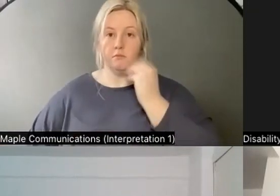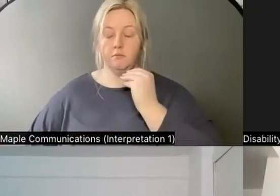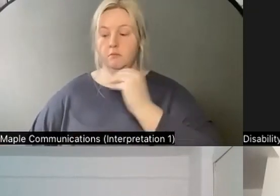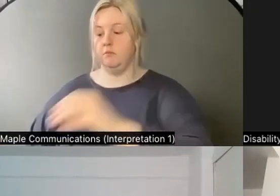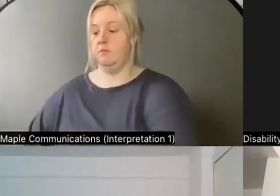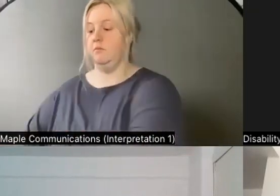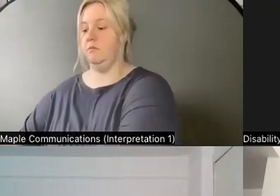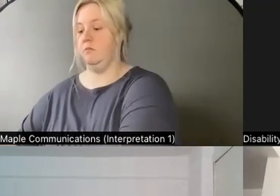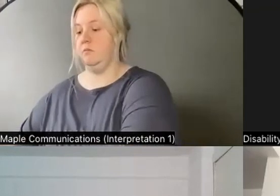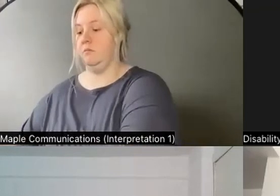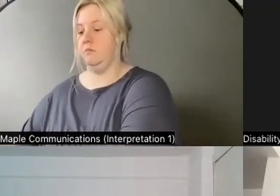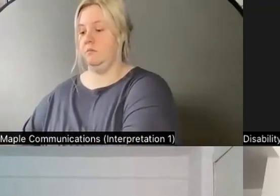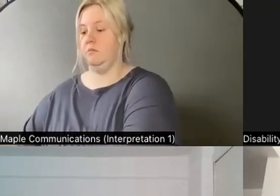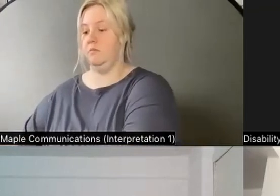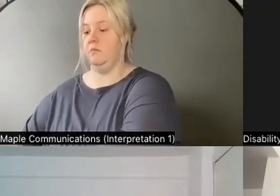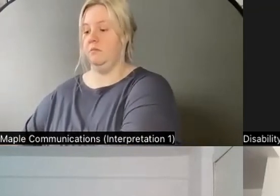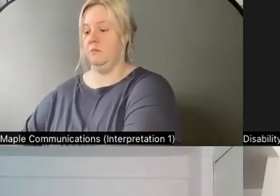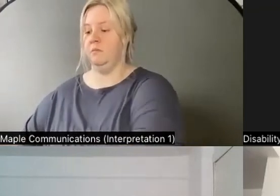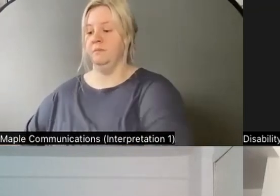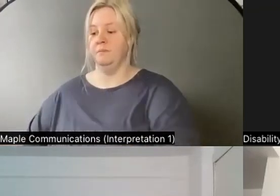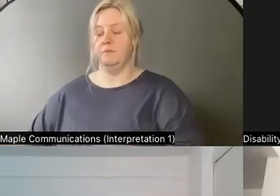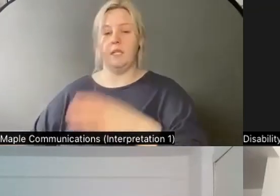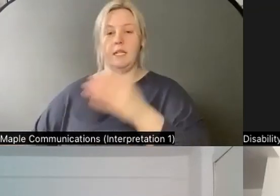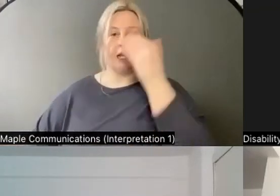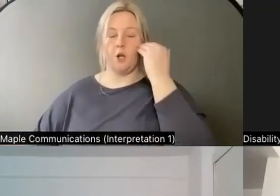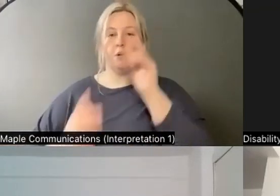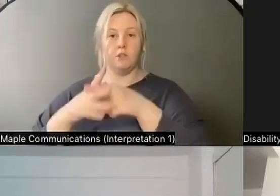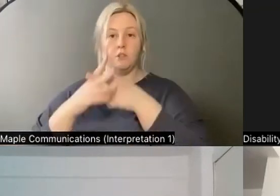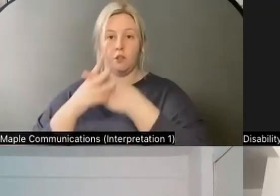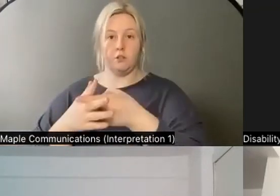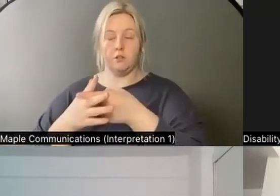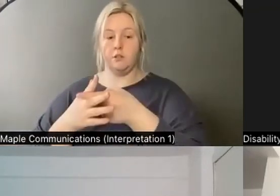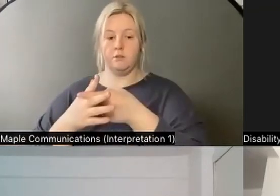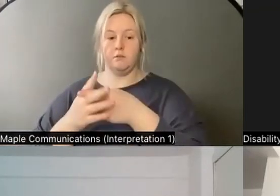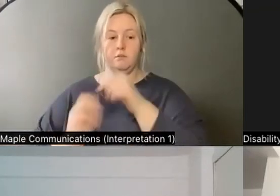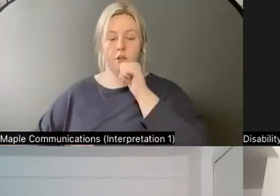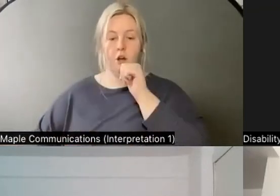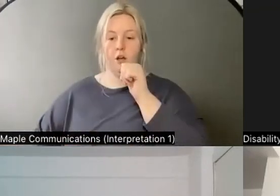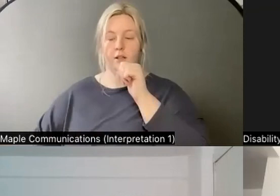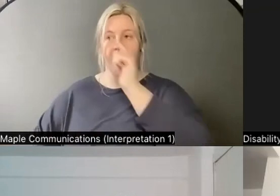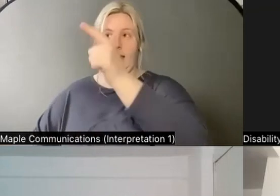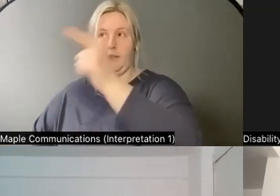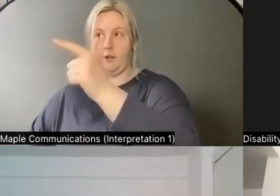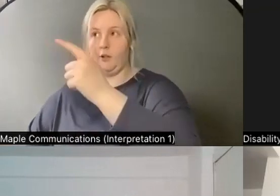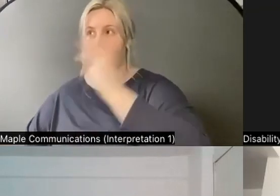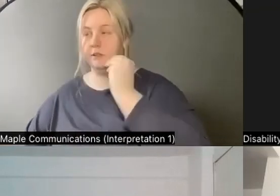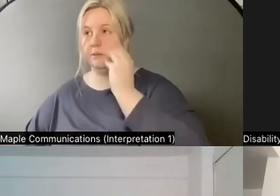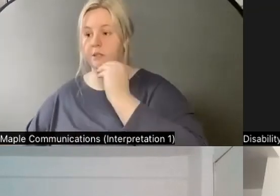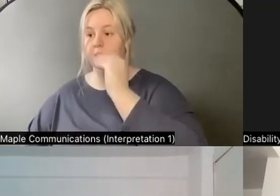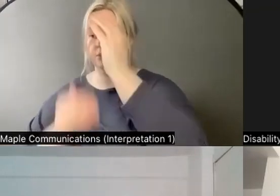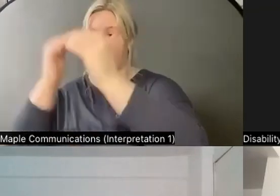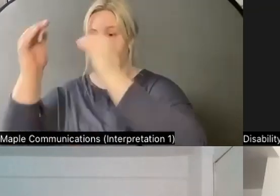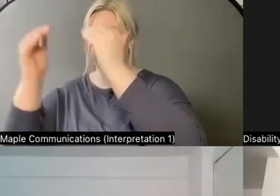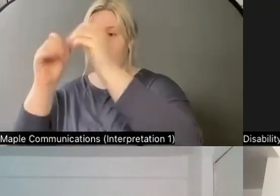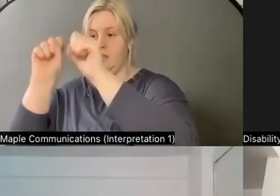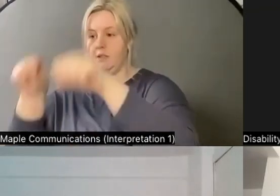very beginning, and it is well embedded into the health professions and goes into the